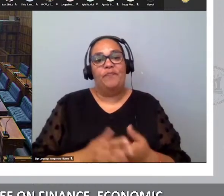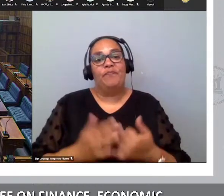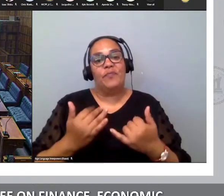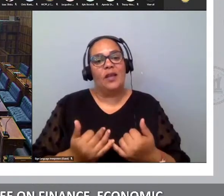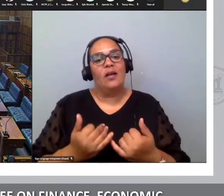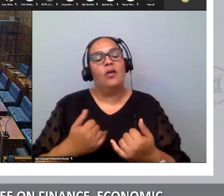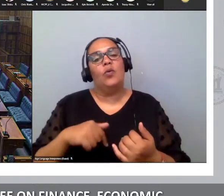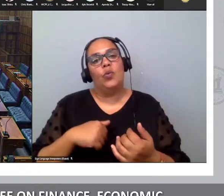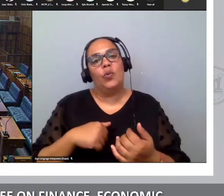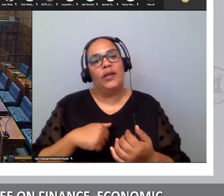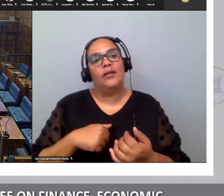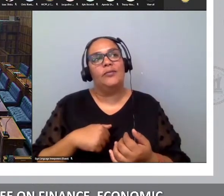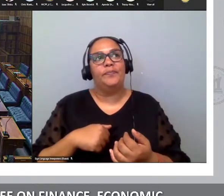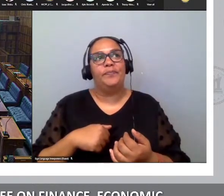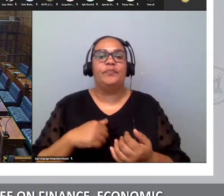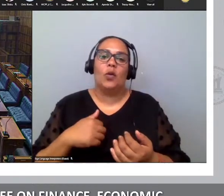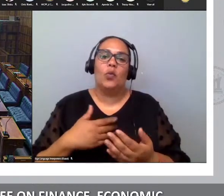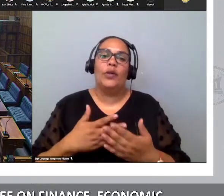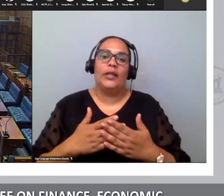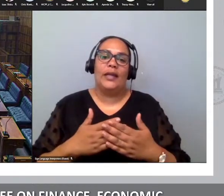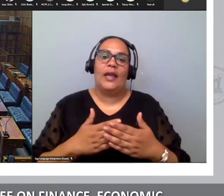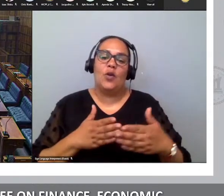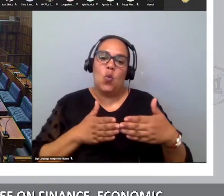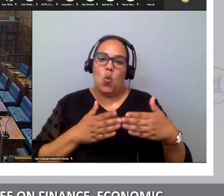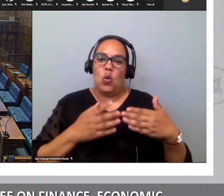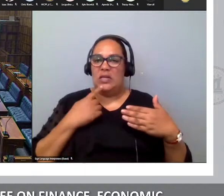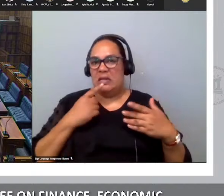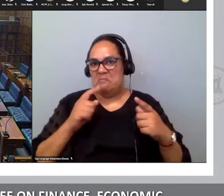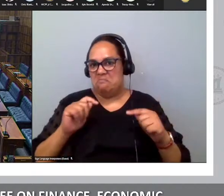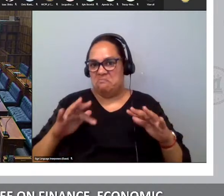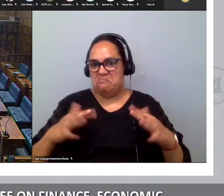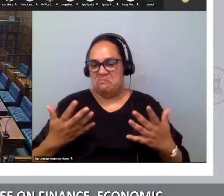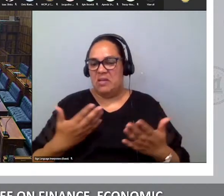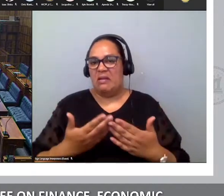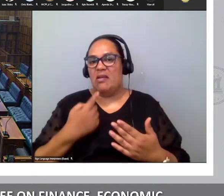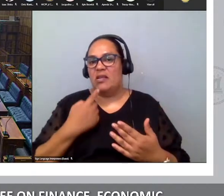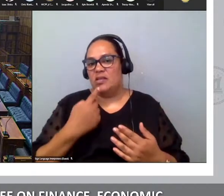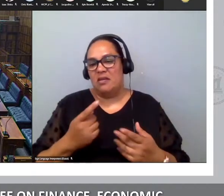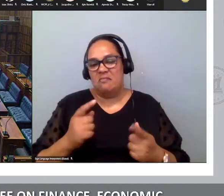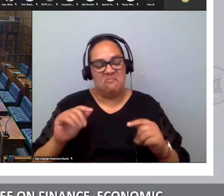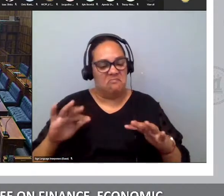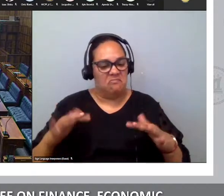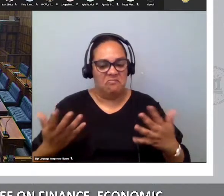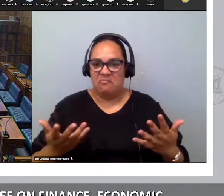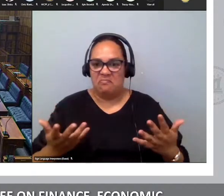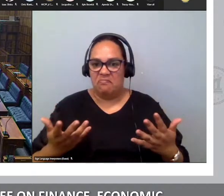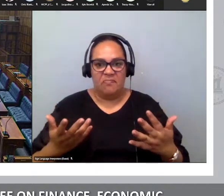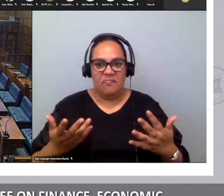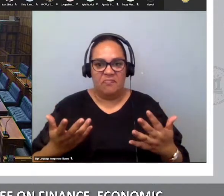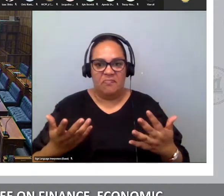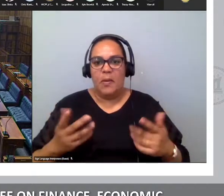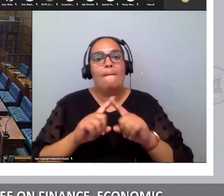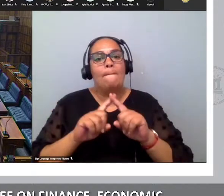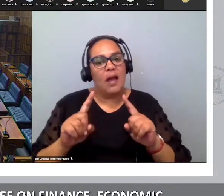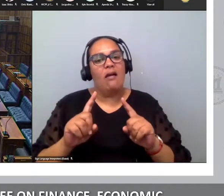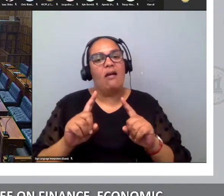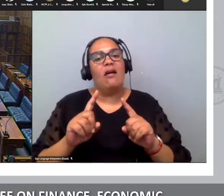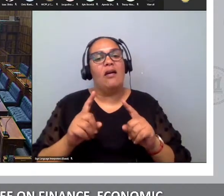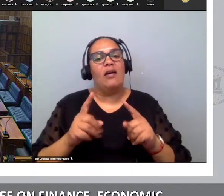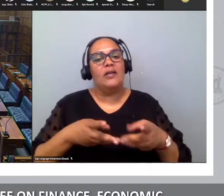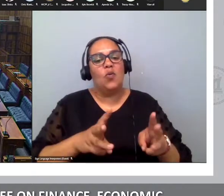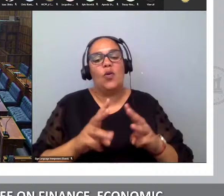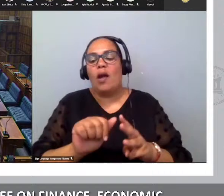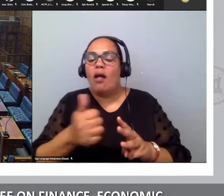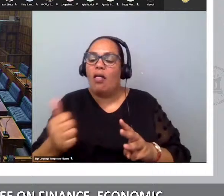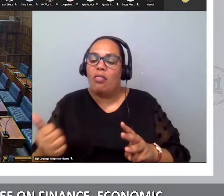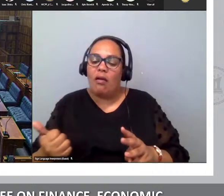can we can sit in the corner and say we don't have money we don't have money but there's other mechanism